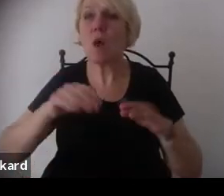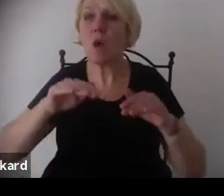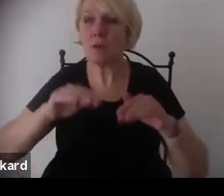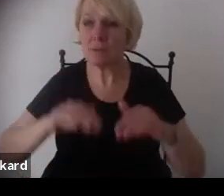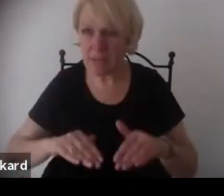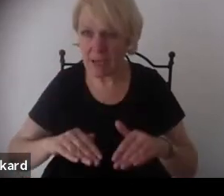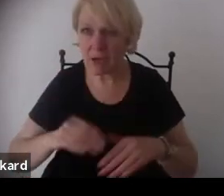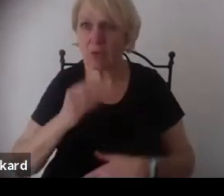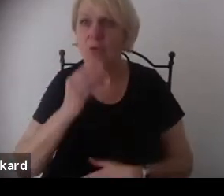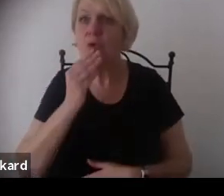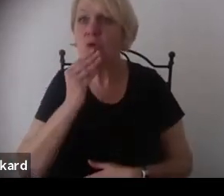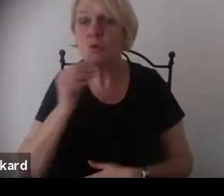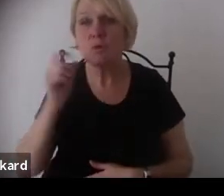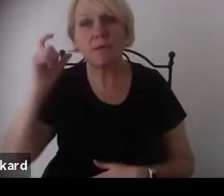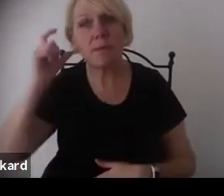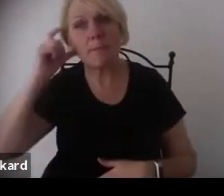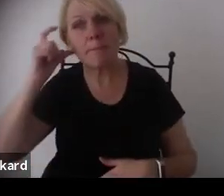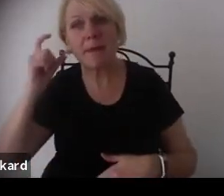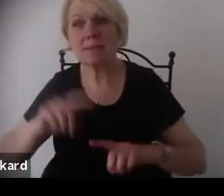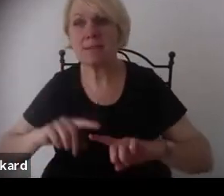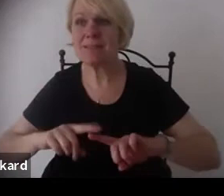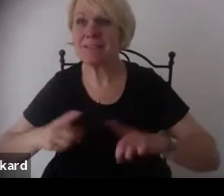in the inpatient wards?